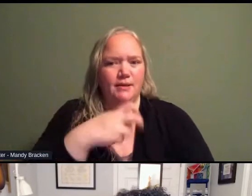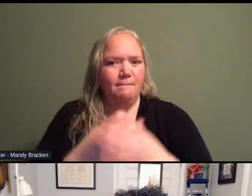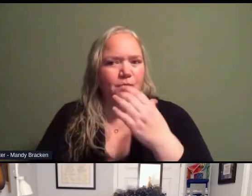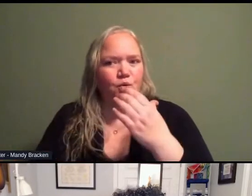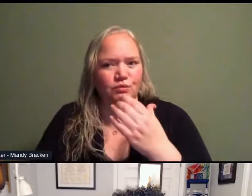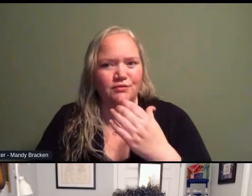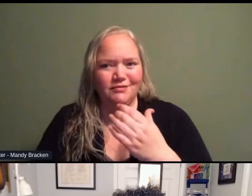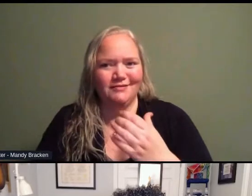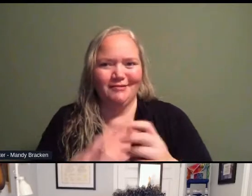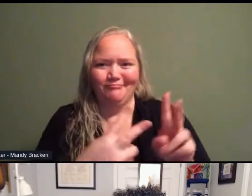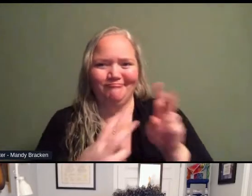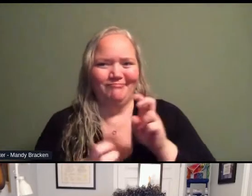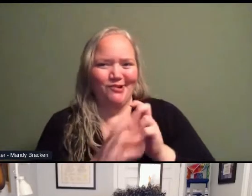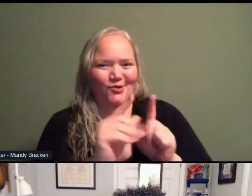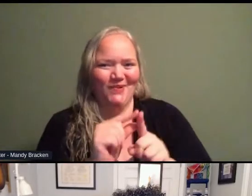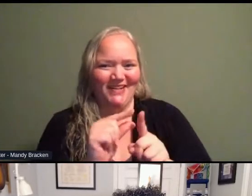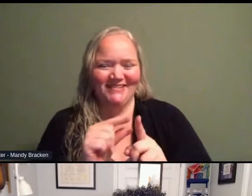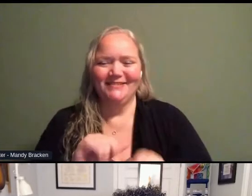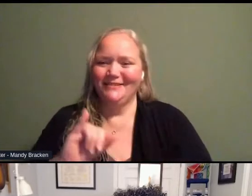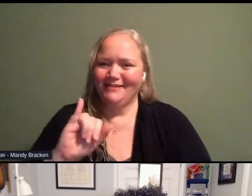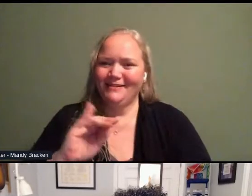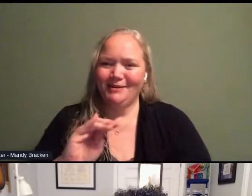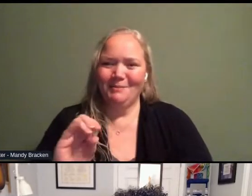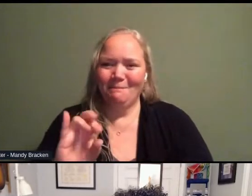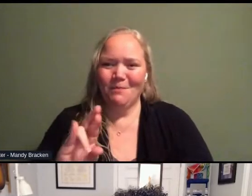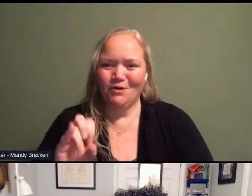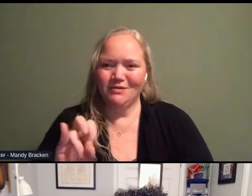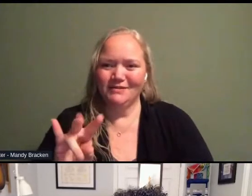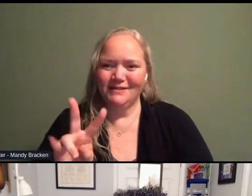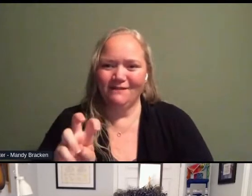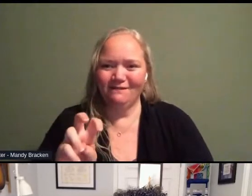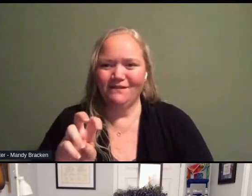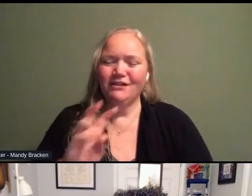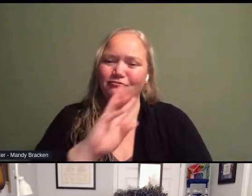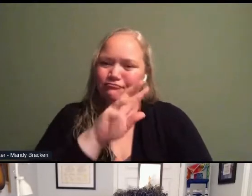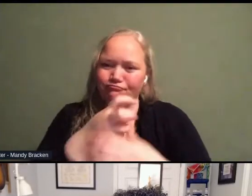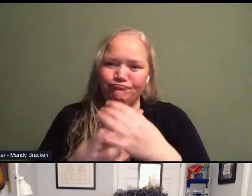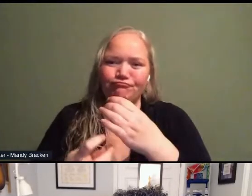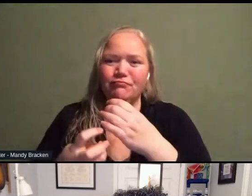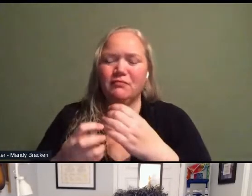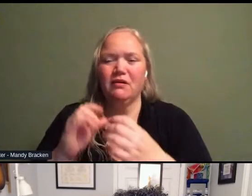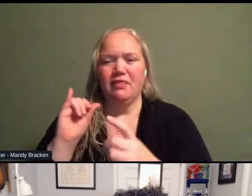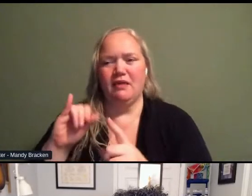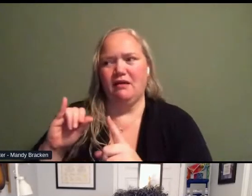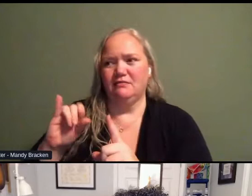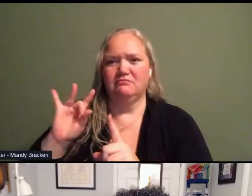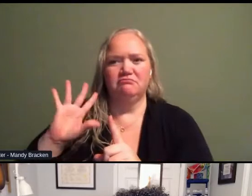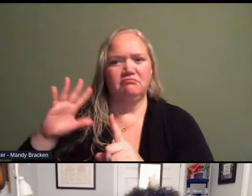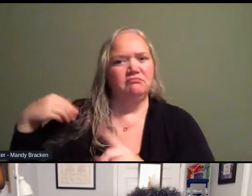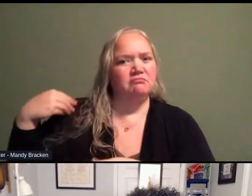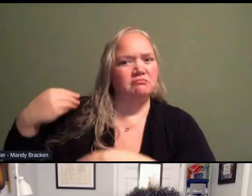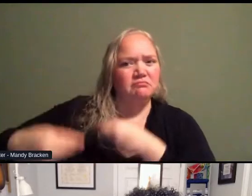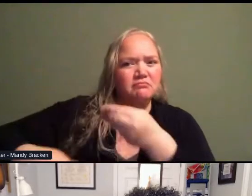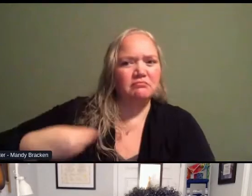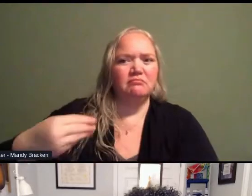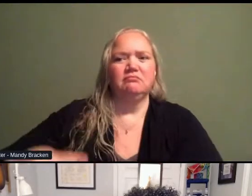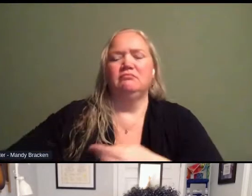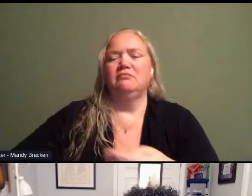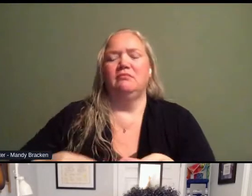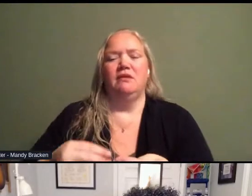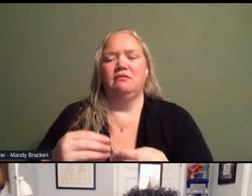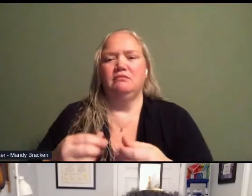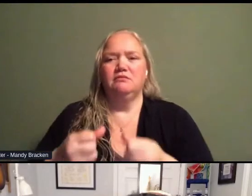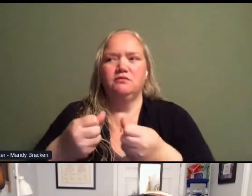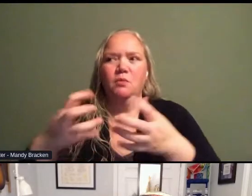immersive understanding about the terrible legacy of racism and mass incarceration, poverty, and health